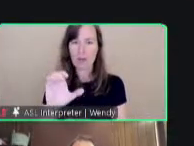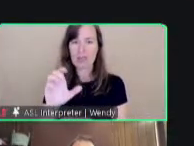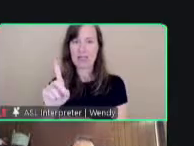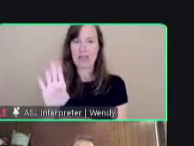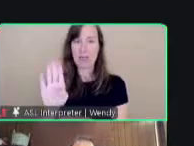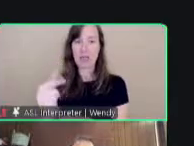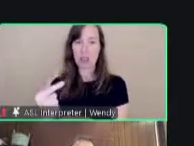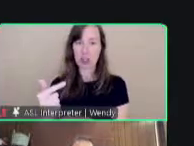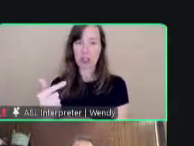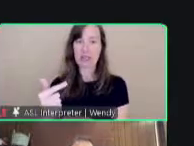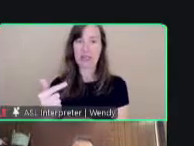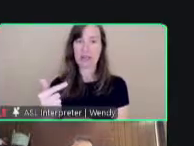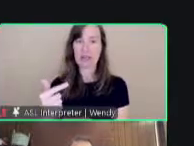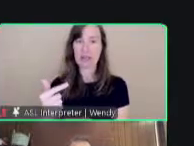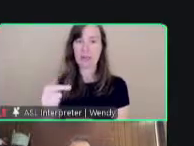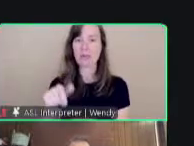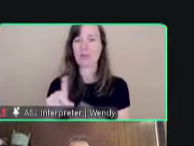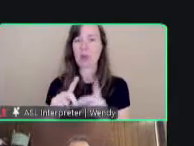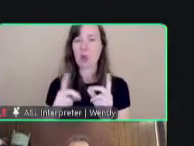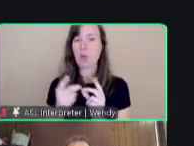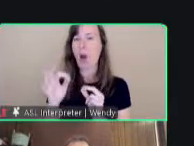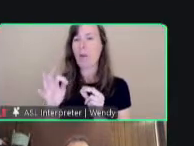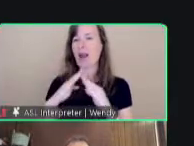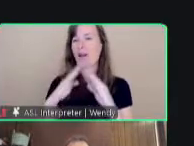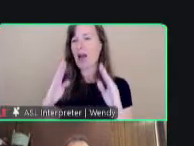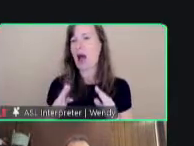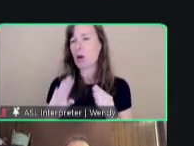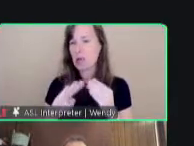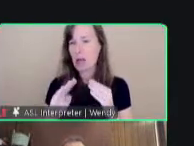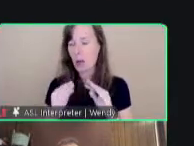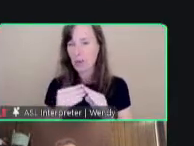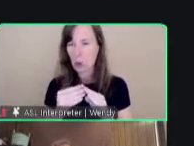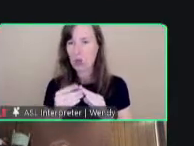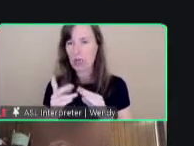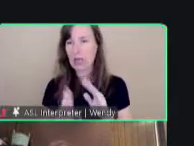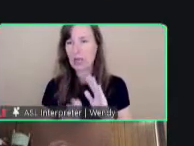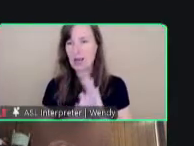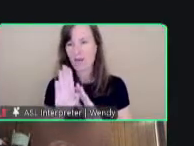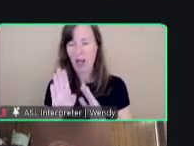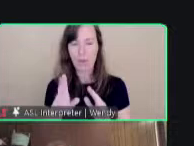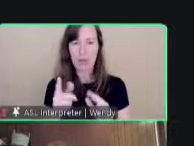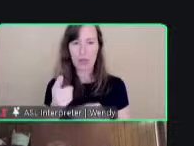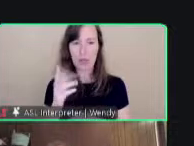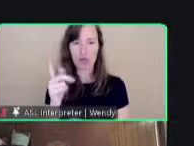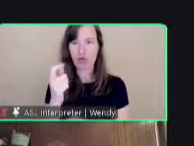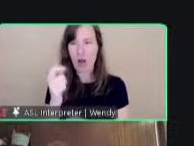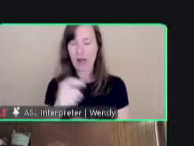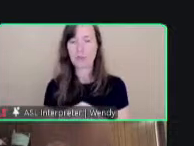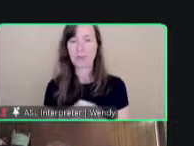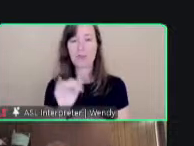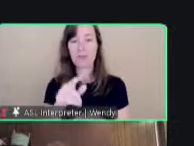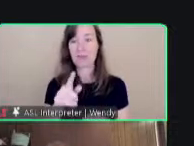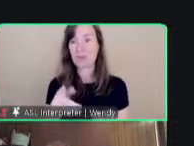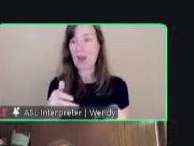DHCD, as in the Department of Housing and Community Development grant. This grant covers